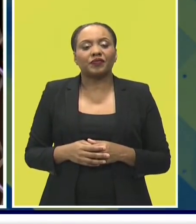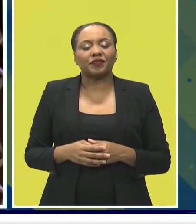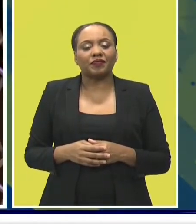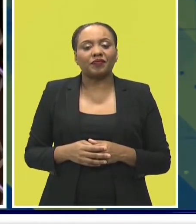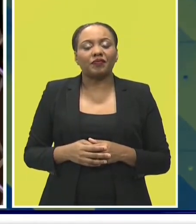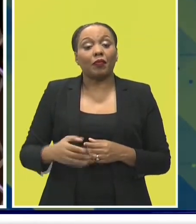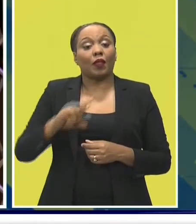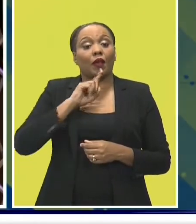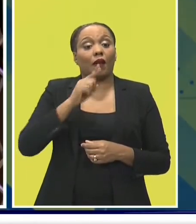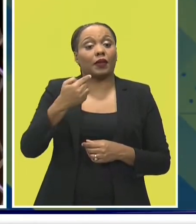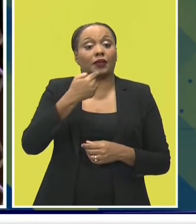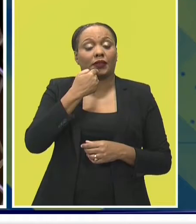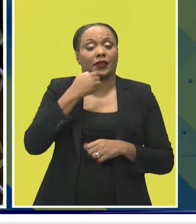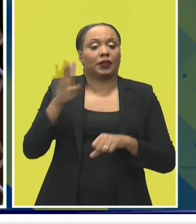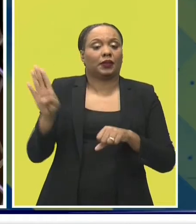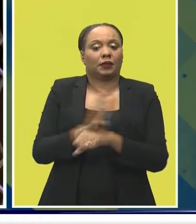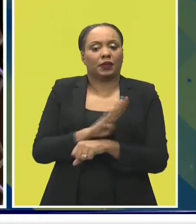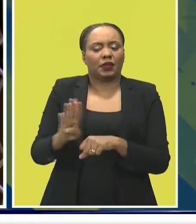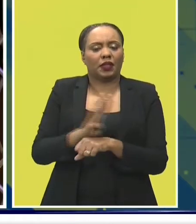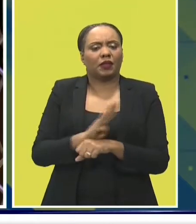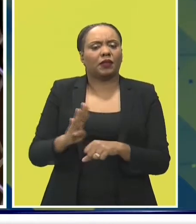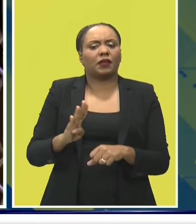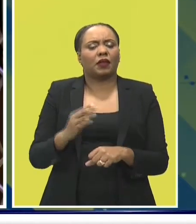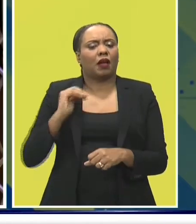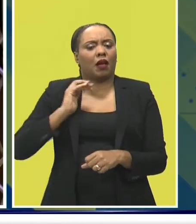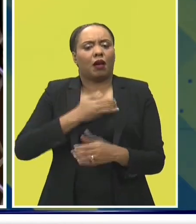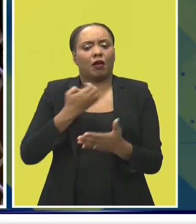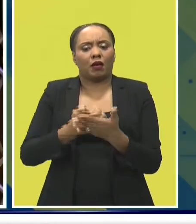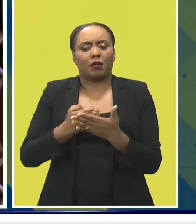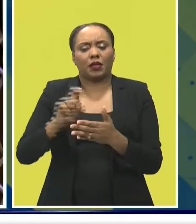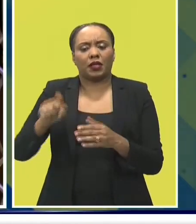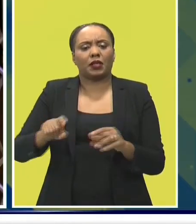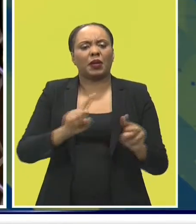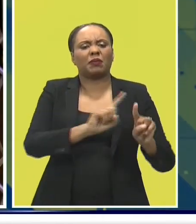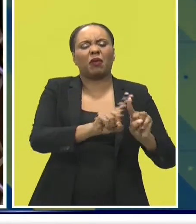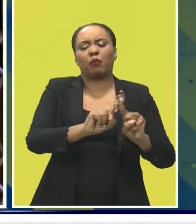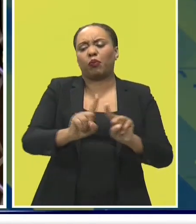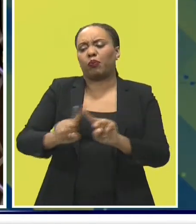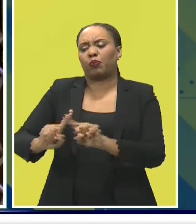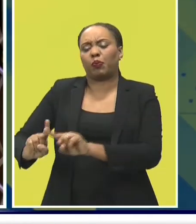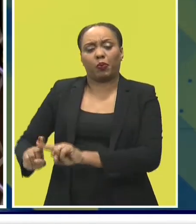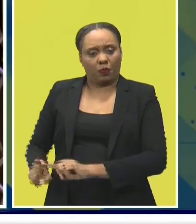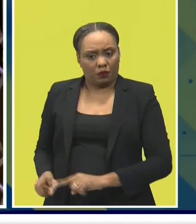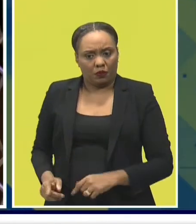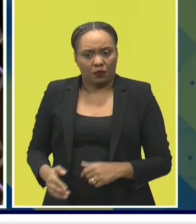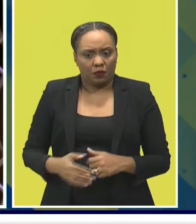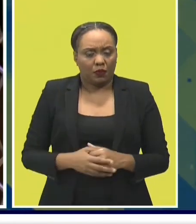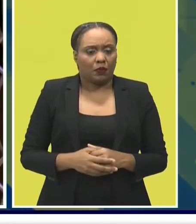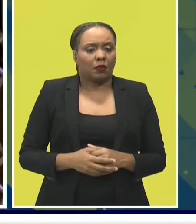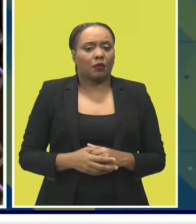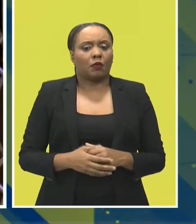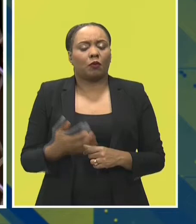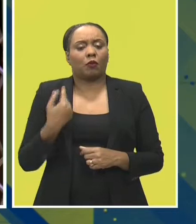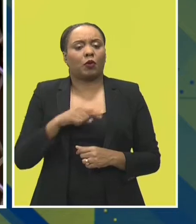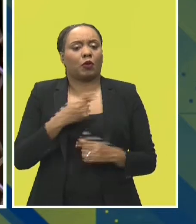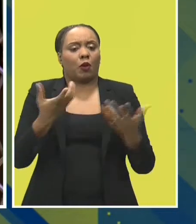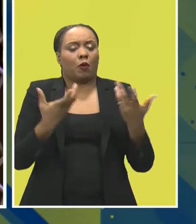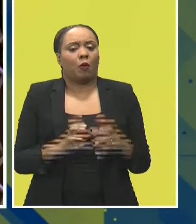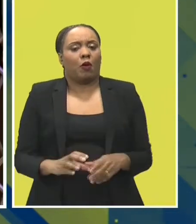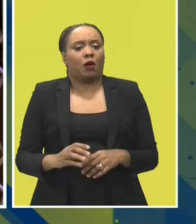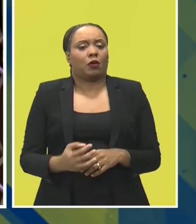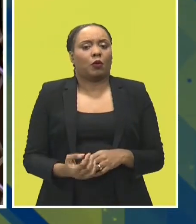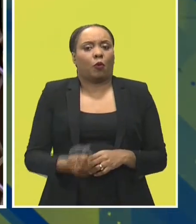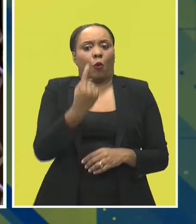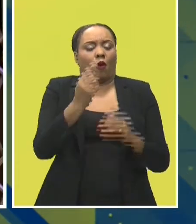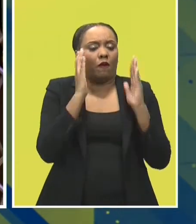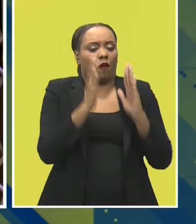We think that we need to diversify our economies so that they're less vulnerable to shocks, more resilient to